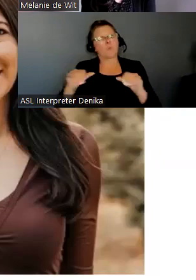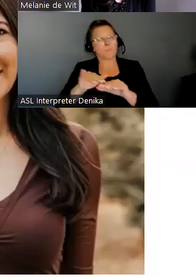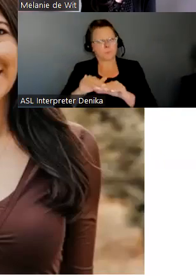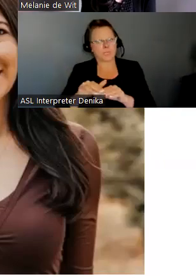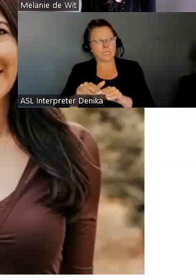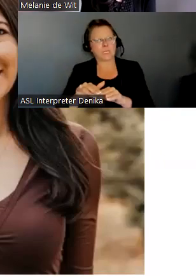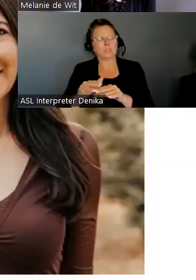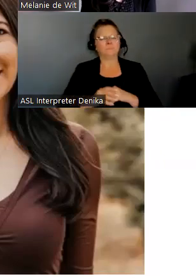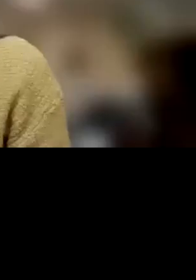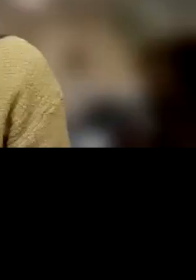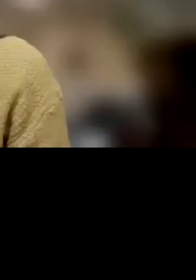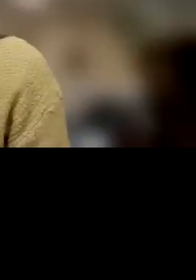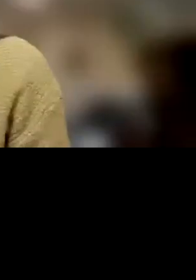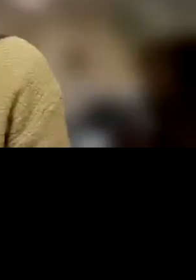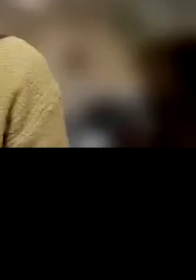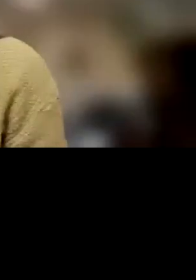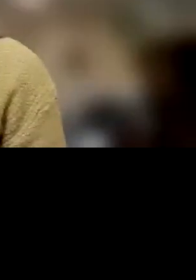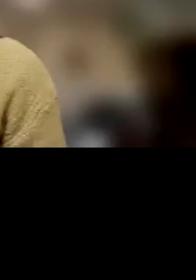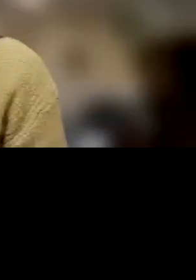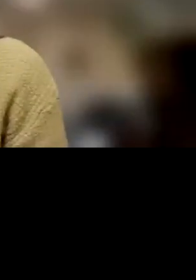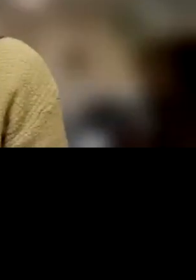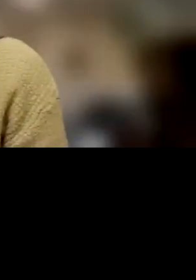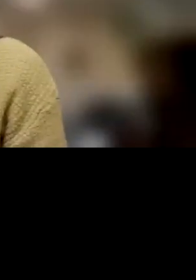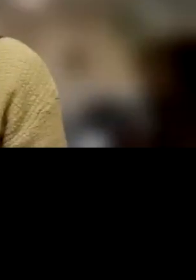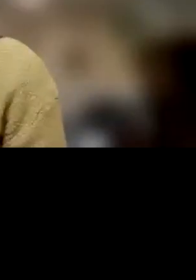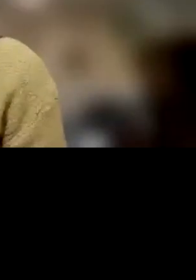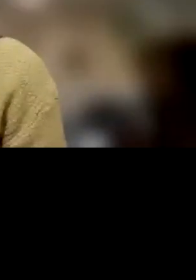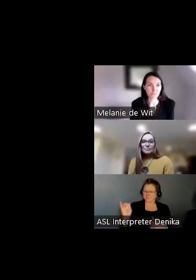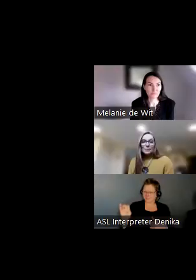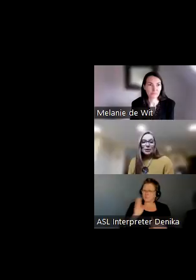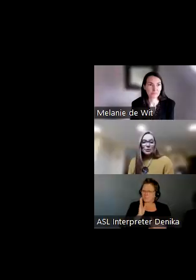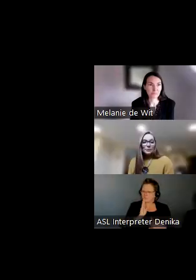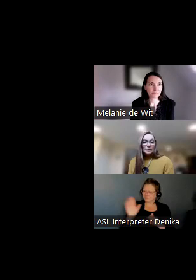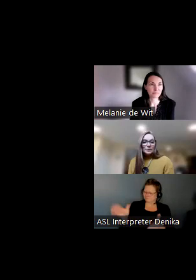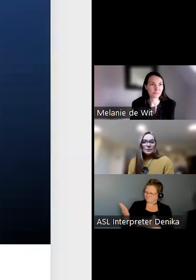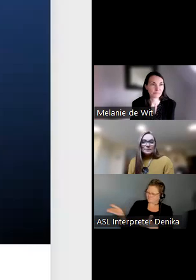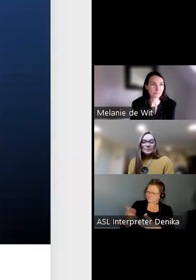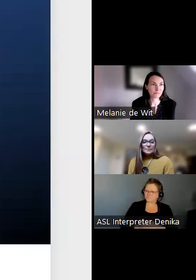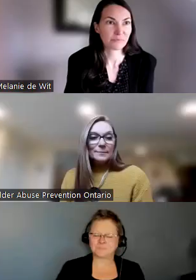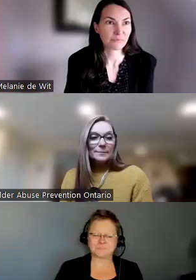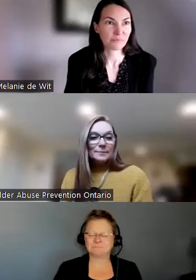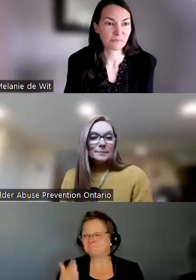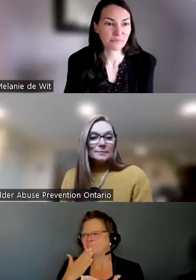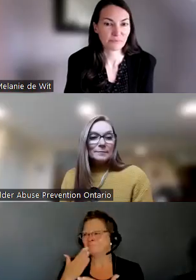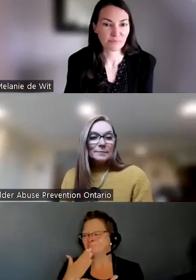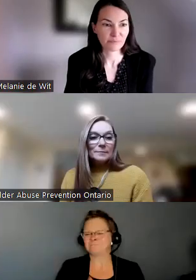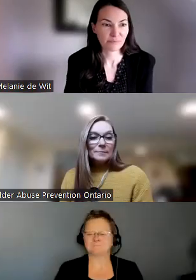stop my screen and allow Melanie to make her presentation. Thank you.